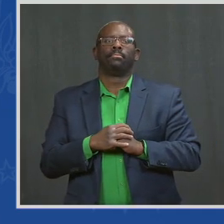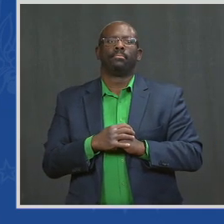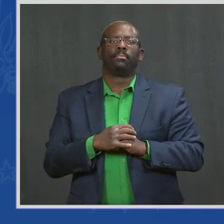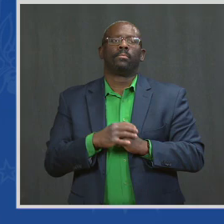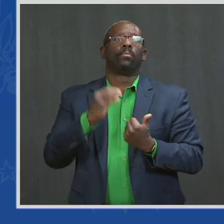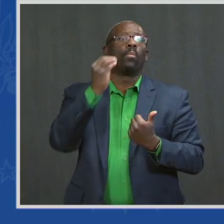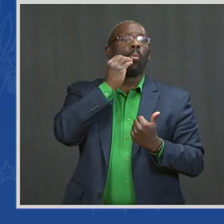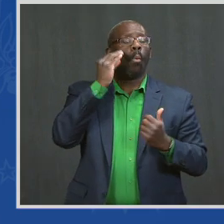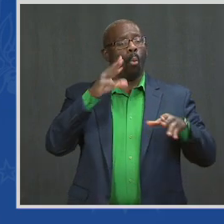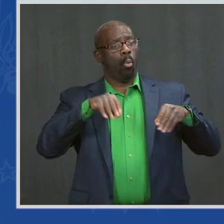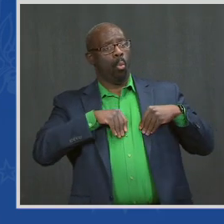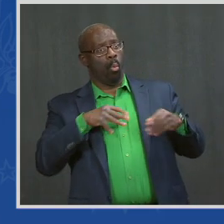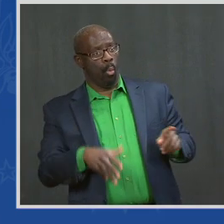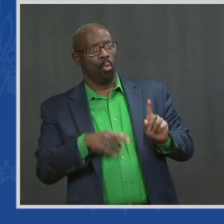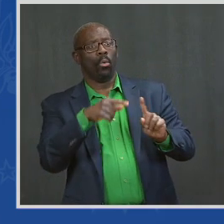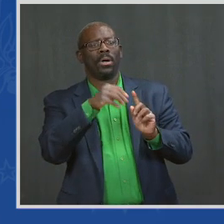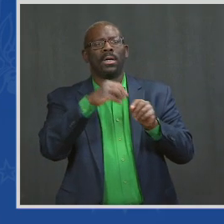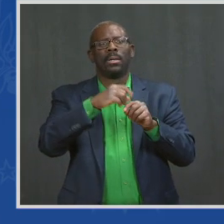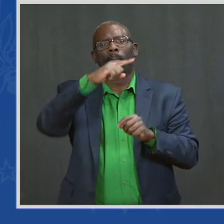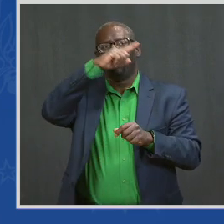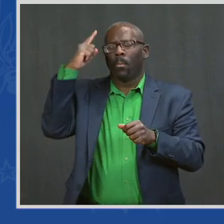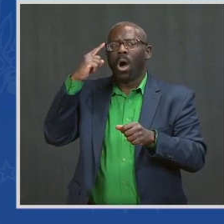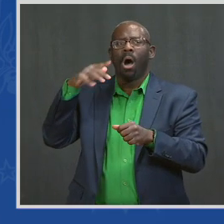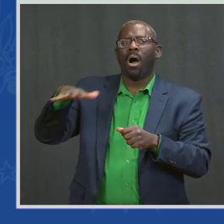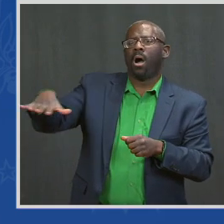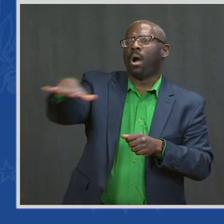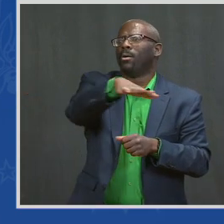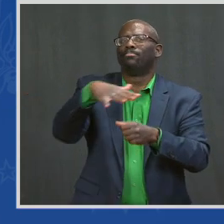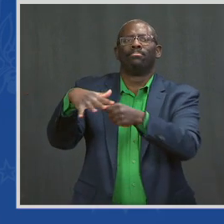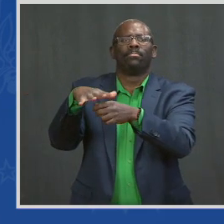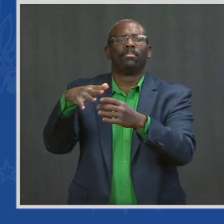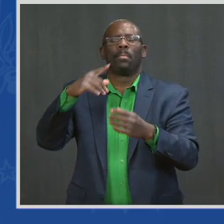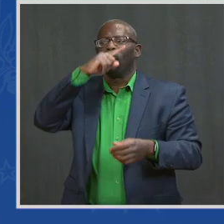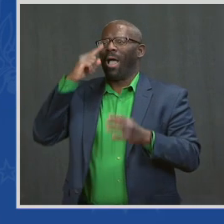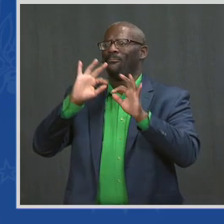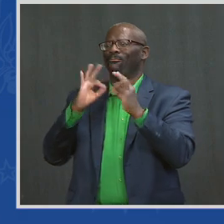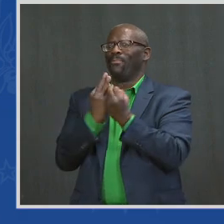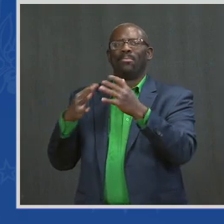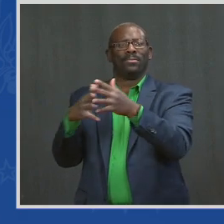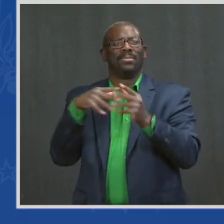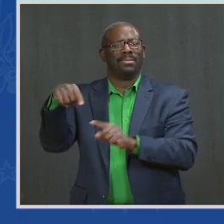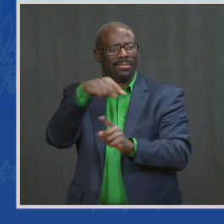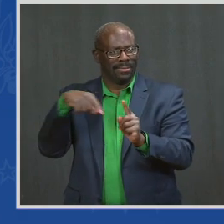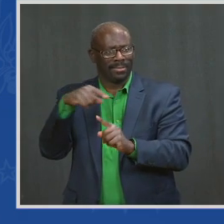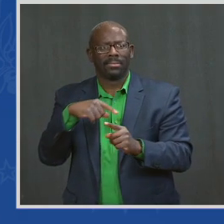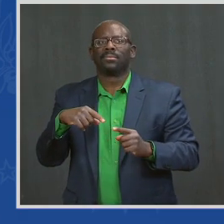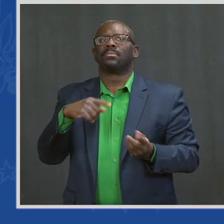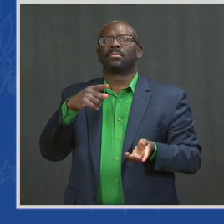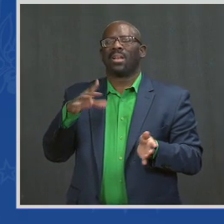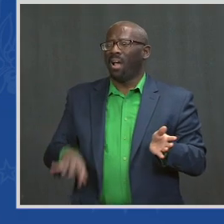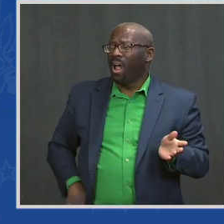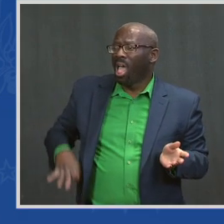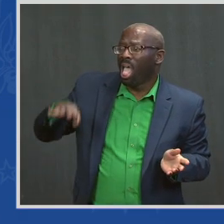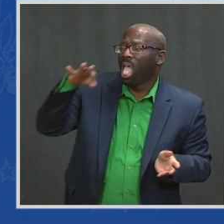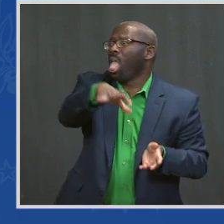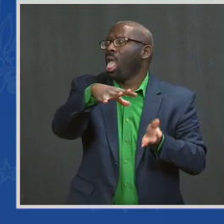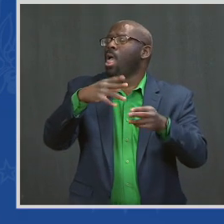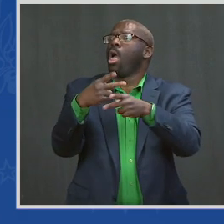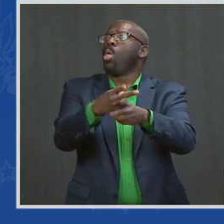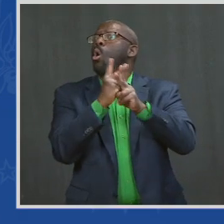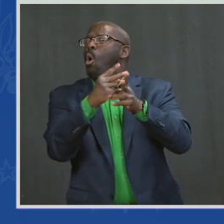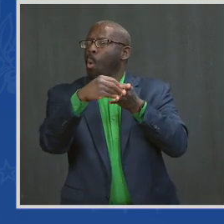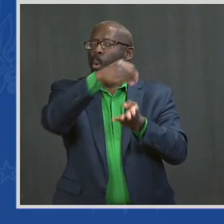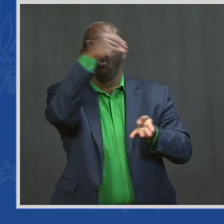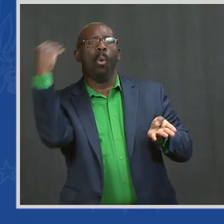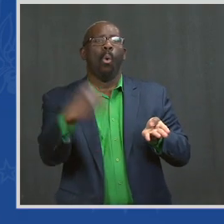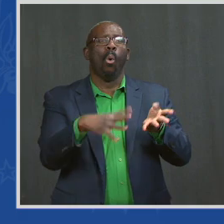family is usually appraised at a low rate for a similar home owned by a white family in a similar area. That's why we committed